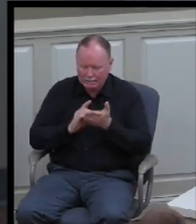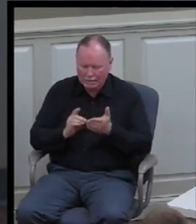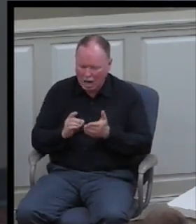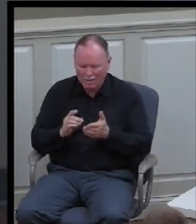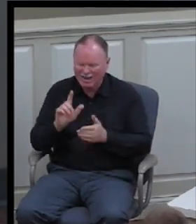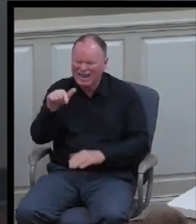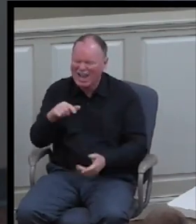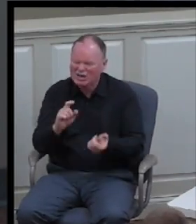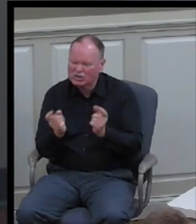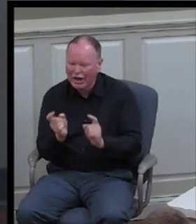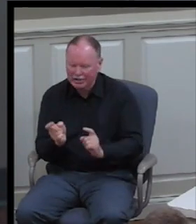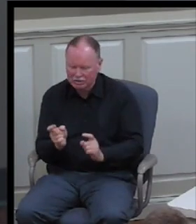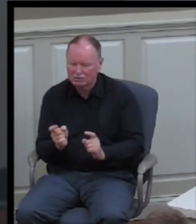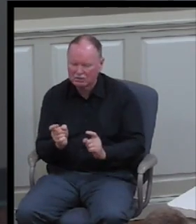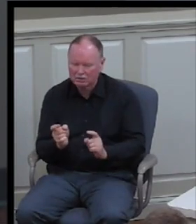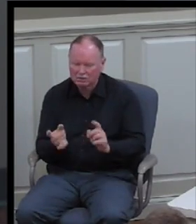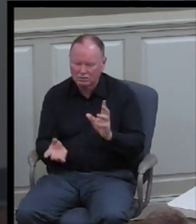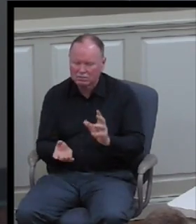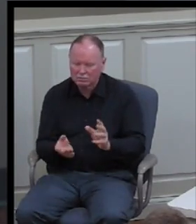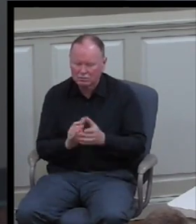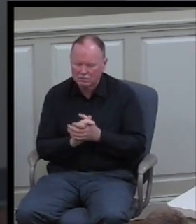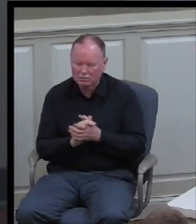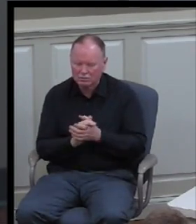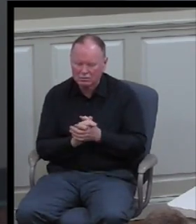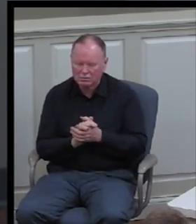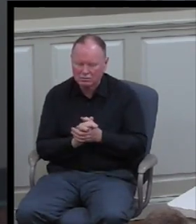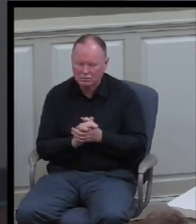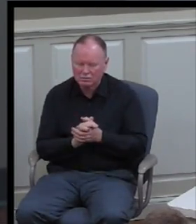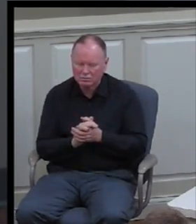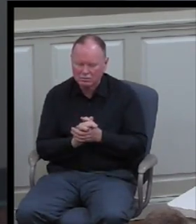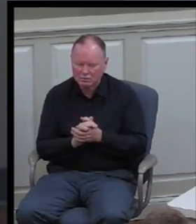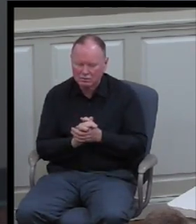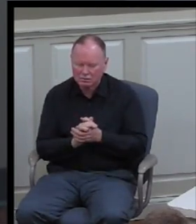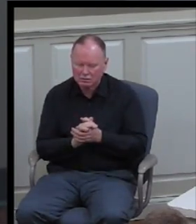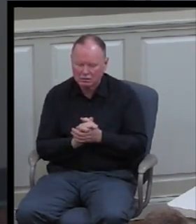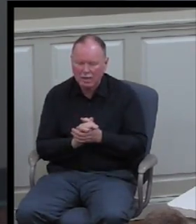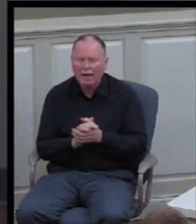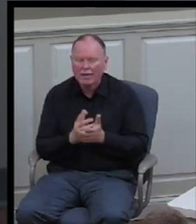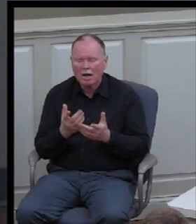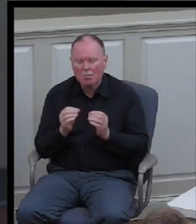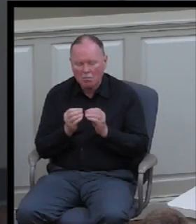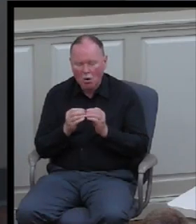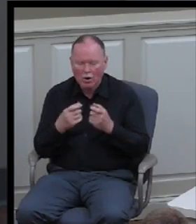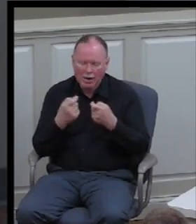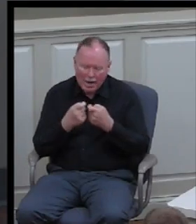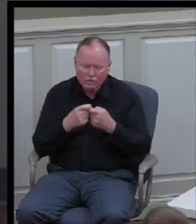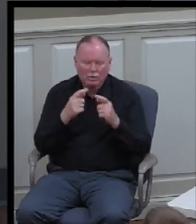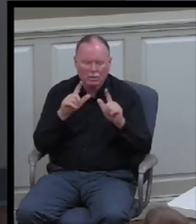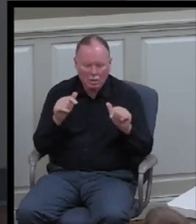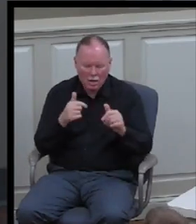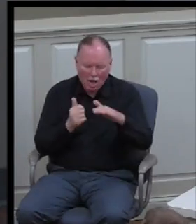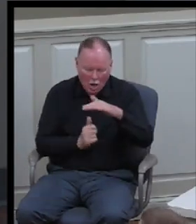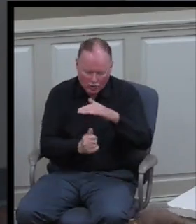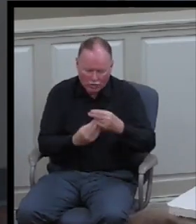project was entered into, they ran into more utilities underground and overhead than was